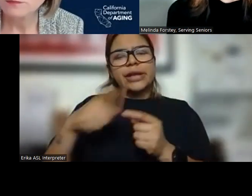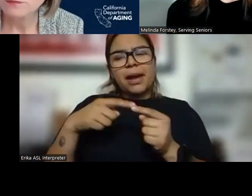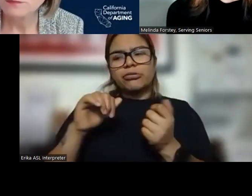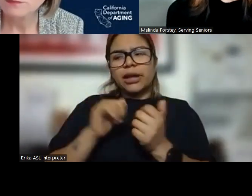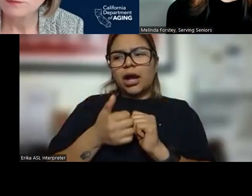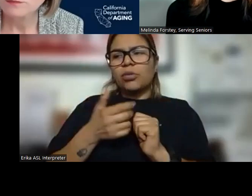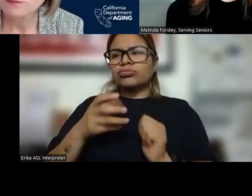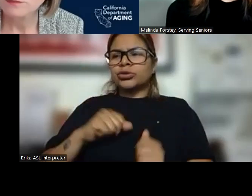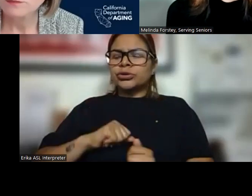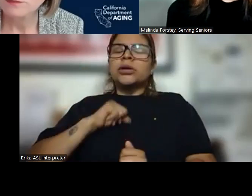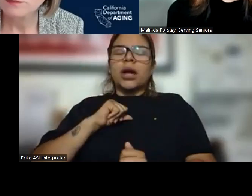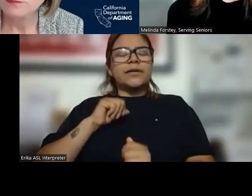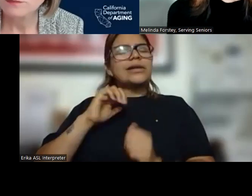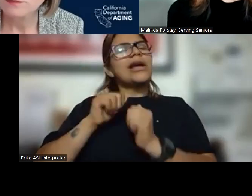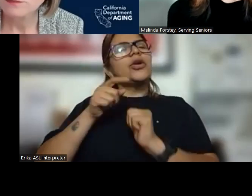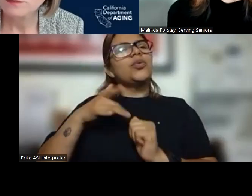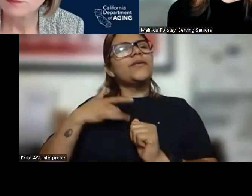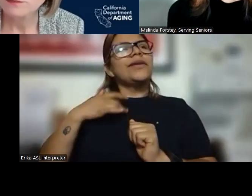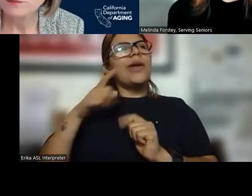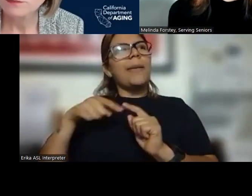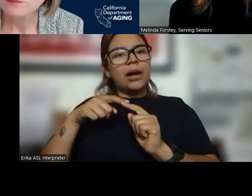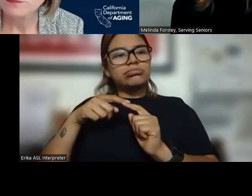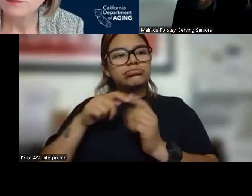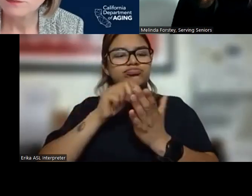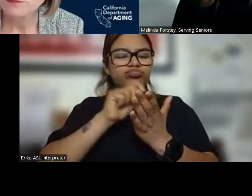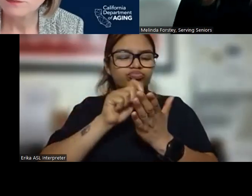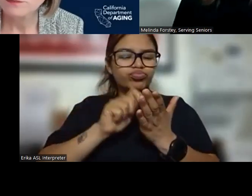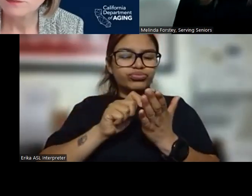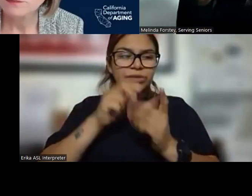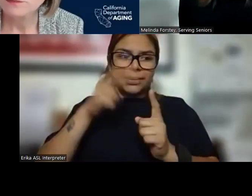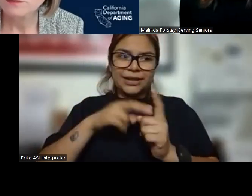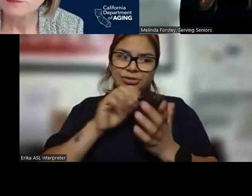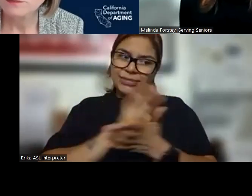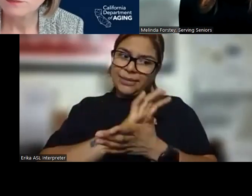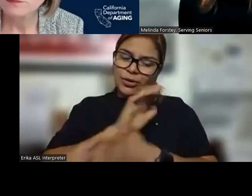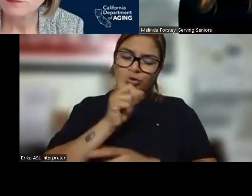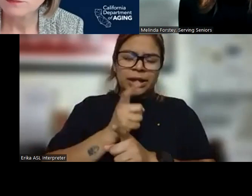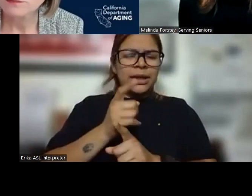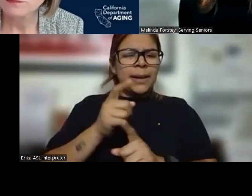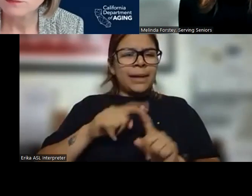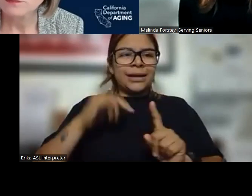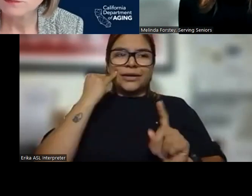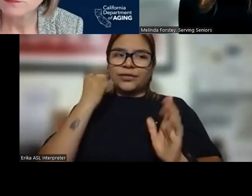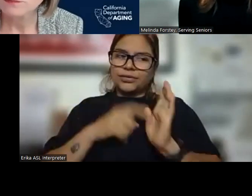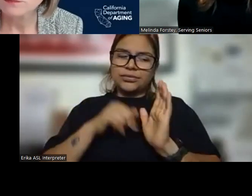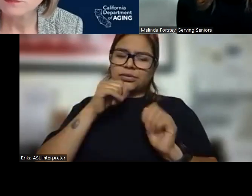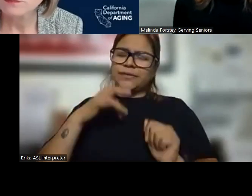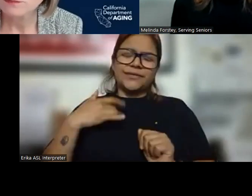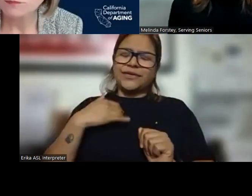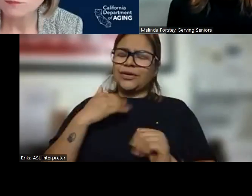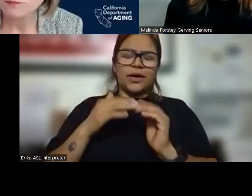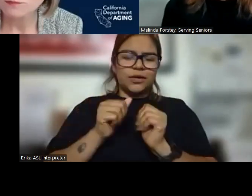level in filling out paperwork on their own. If they do not feel confident or are able to fill out paperwork on their own, then